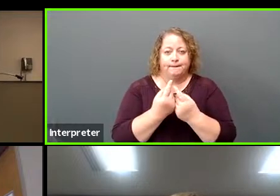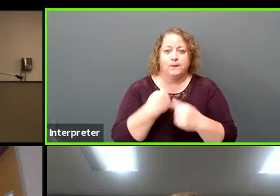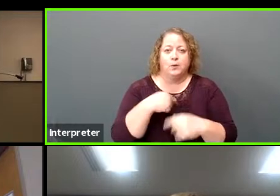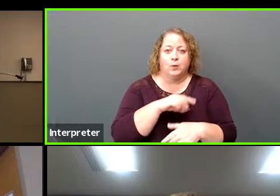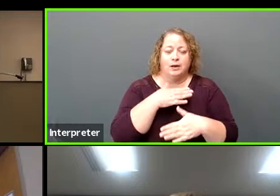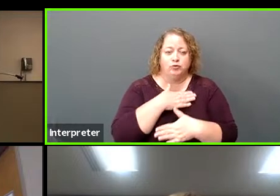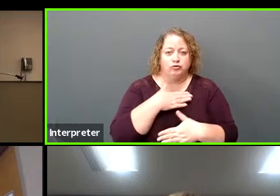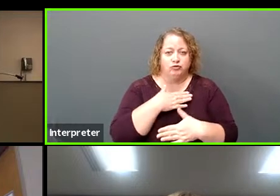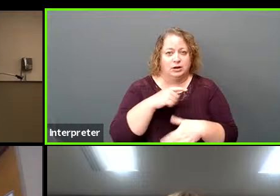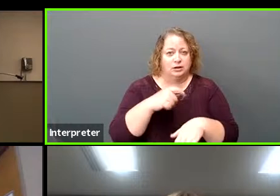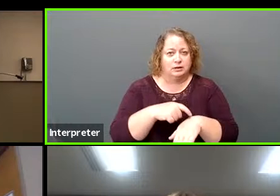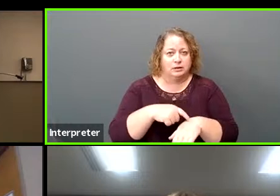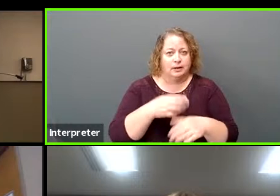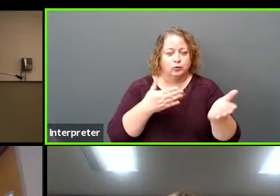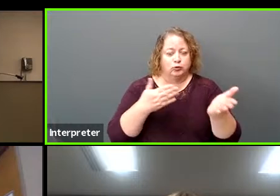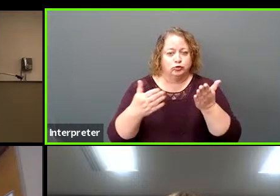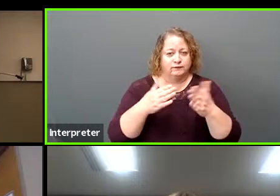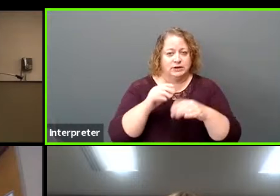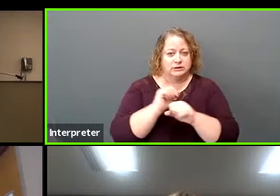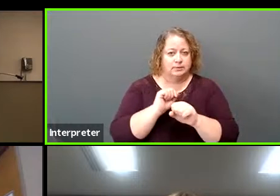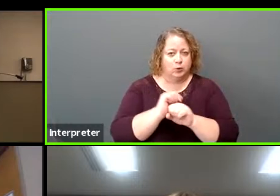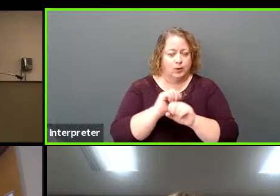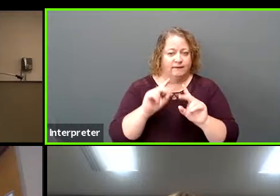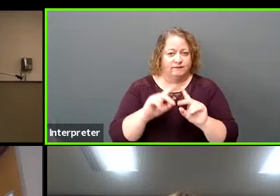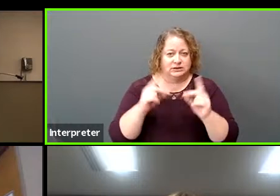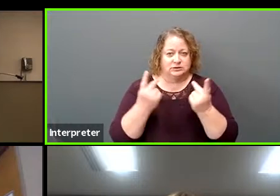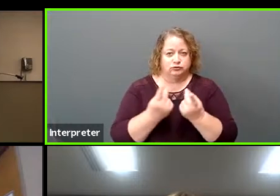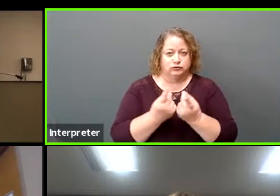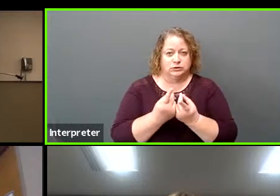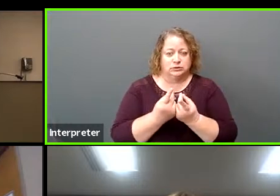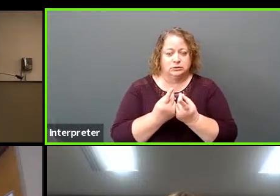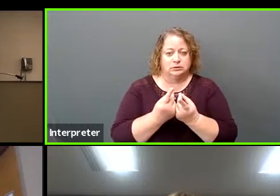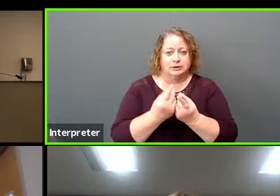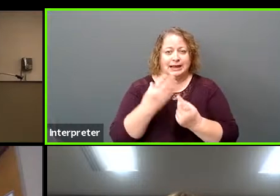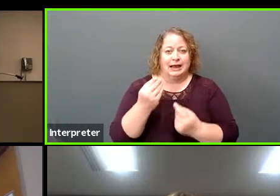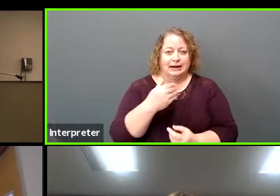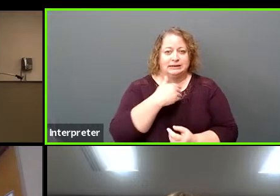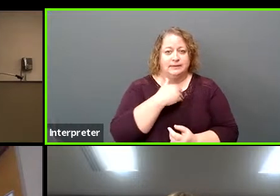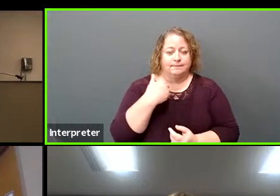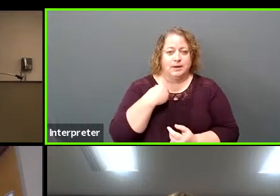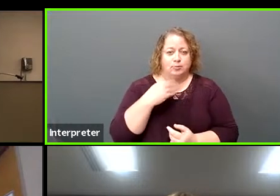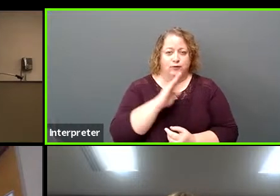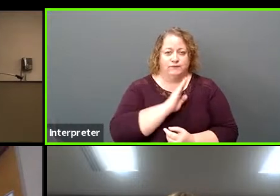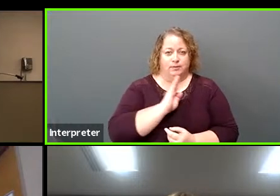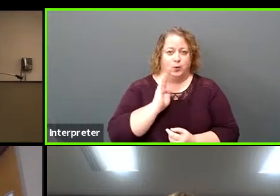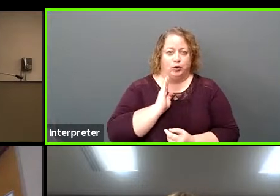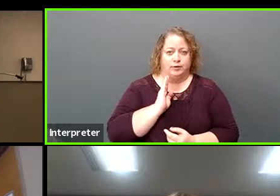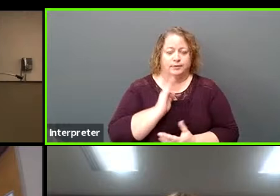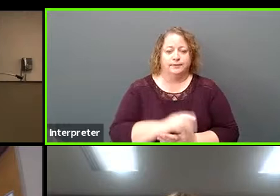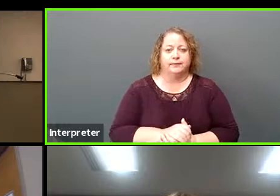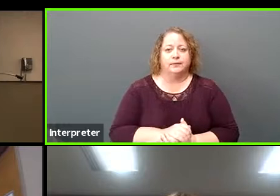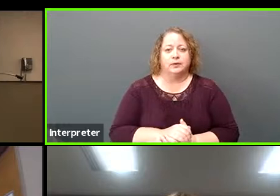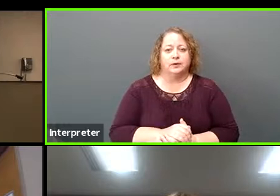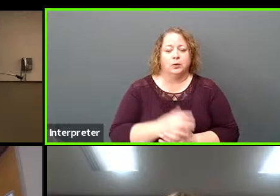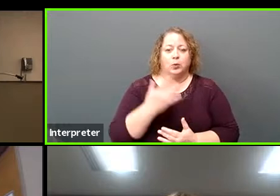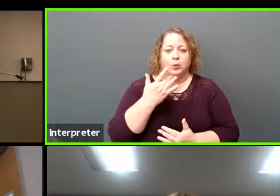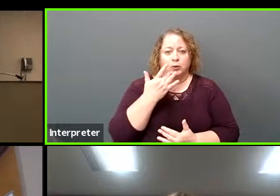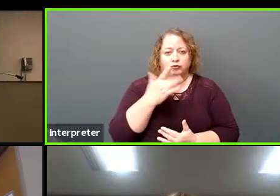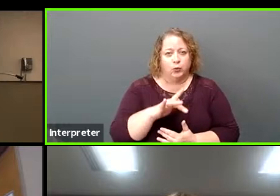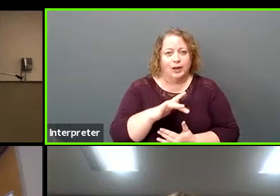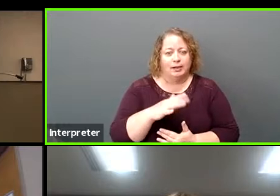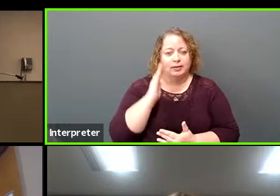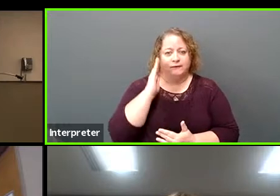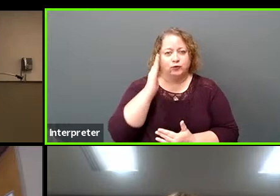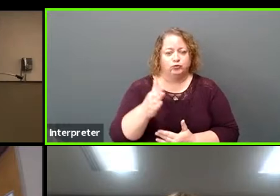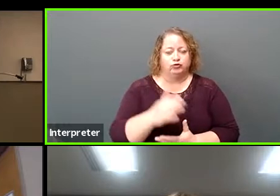We appreciate the time you served as an employee of the district and as a member of the board. We wish you well